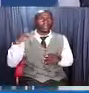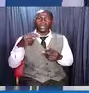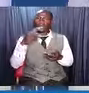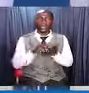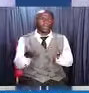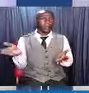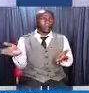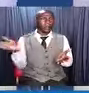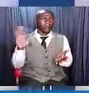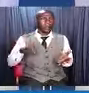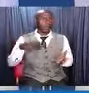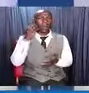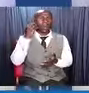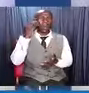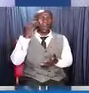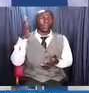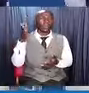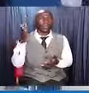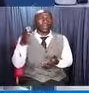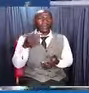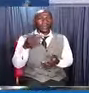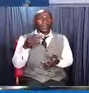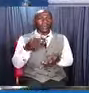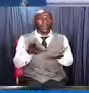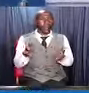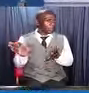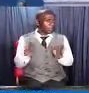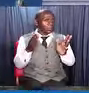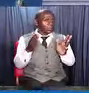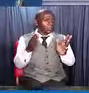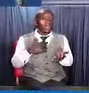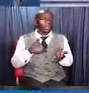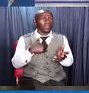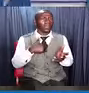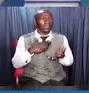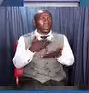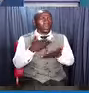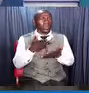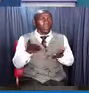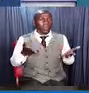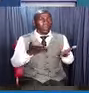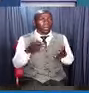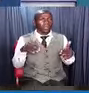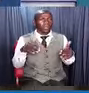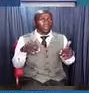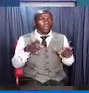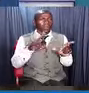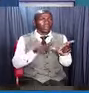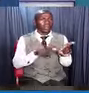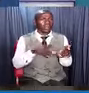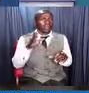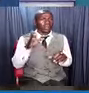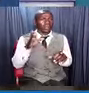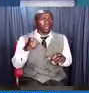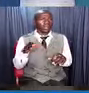and they'll go back to their home where they had chased me away, where I had done